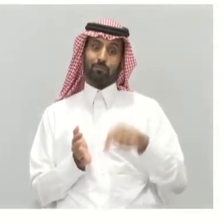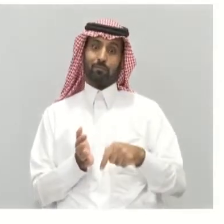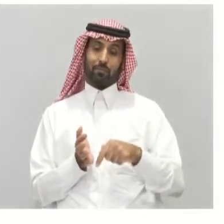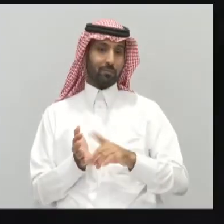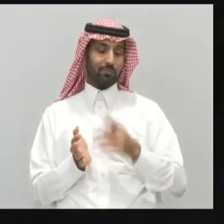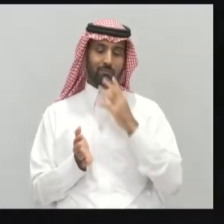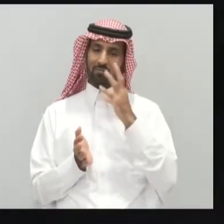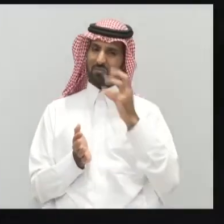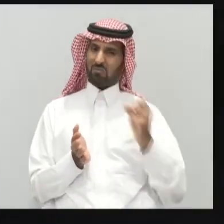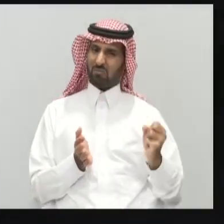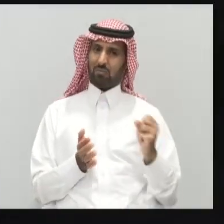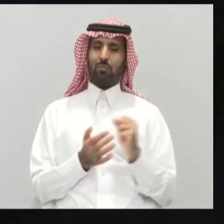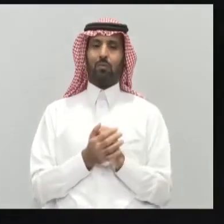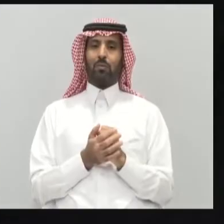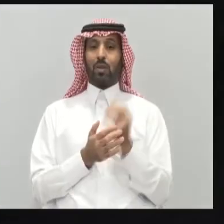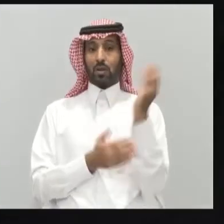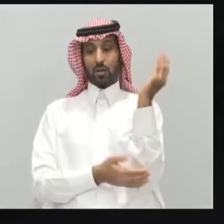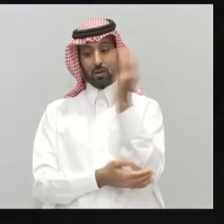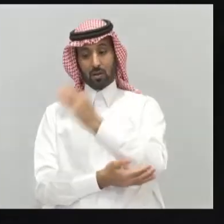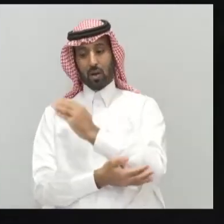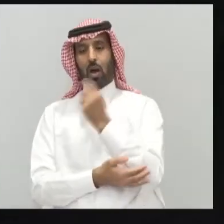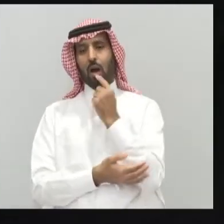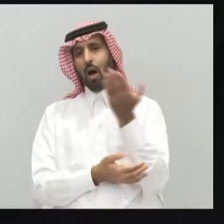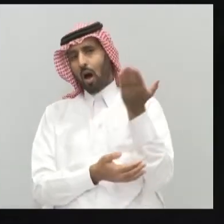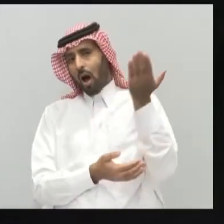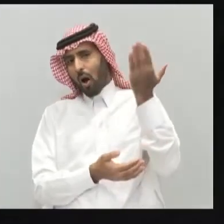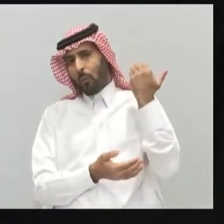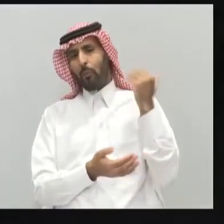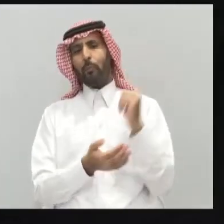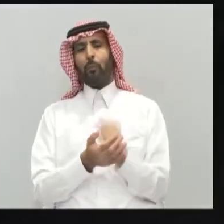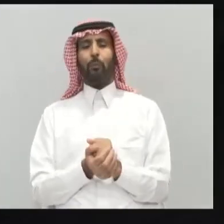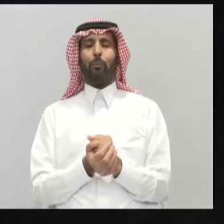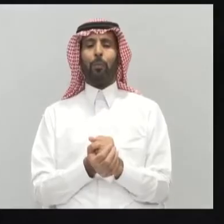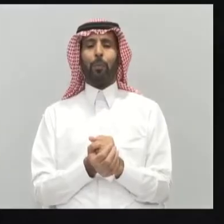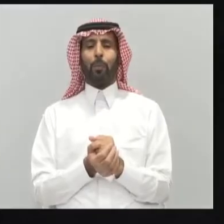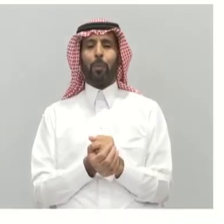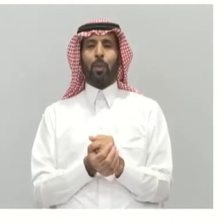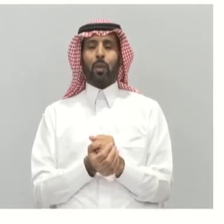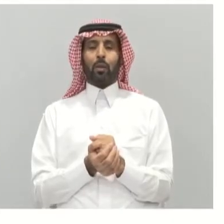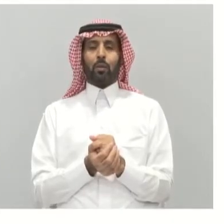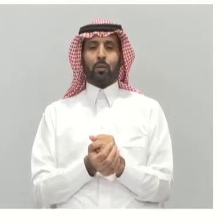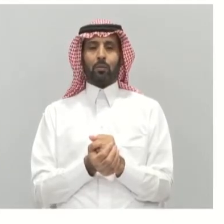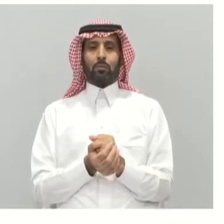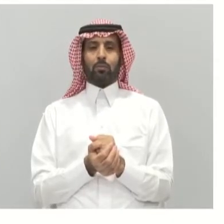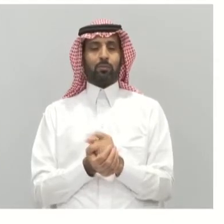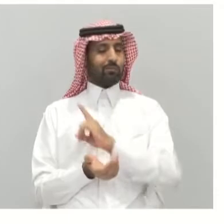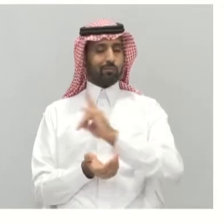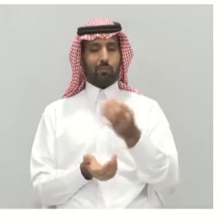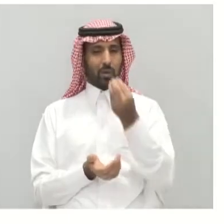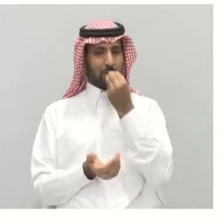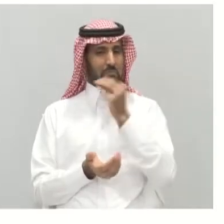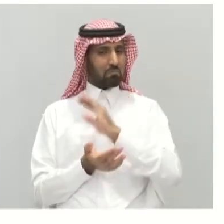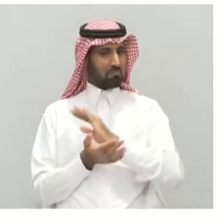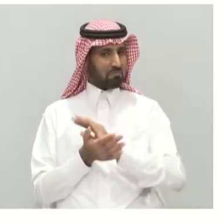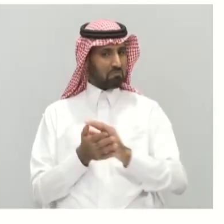morning anymore because you said I ate. So we're talking about? I haven't eaten